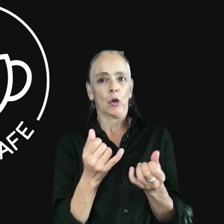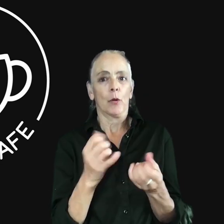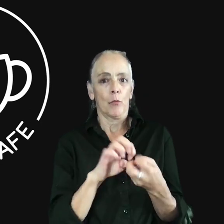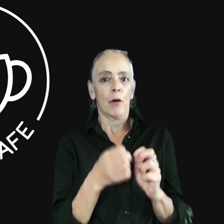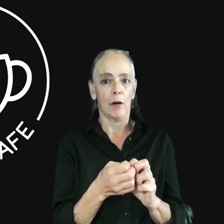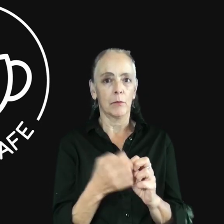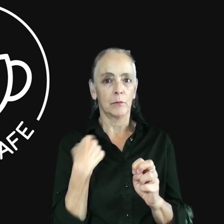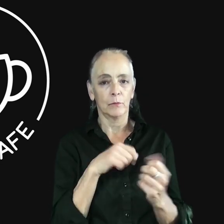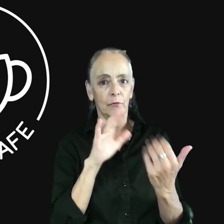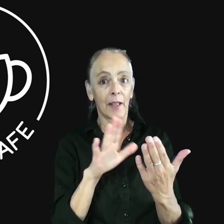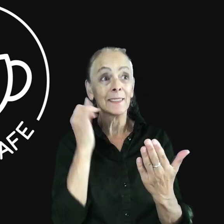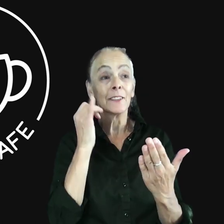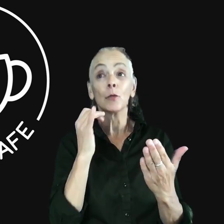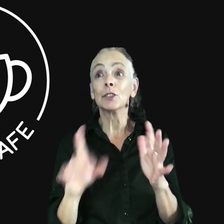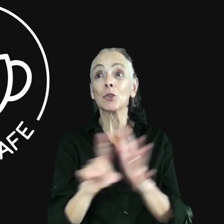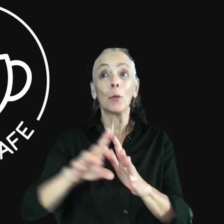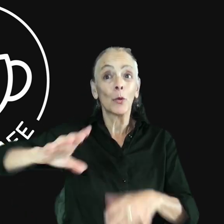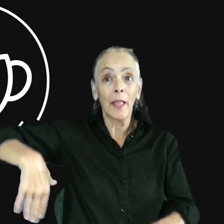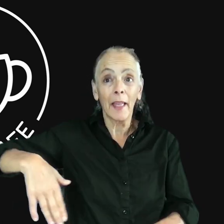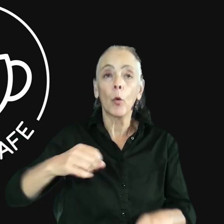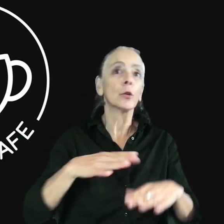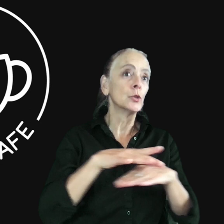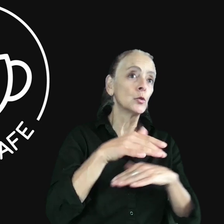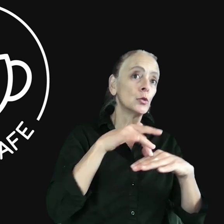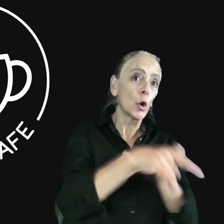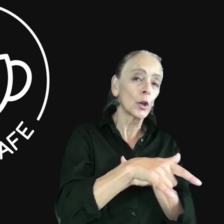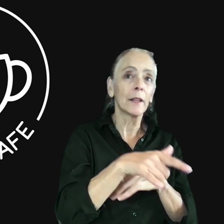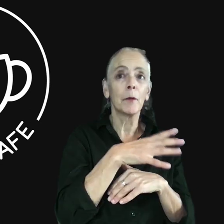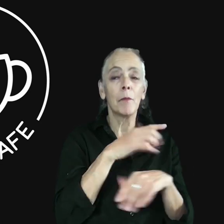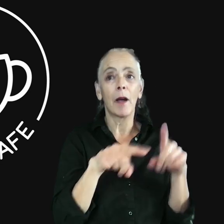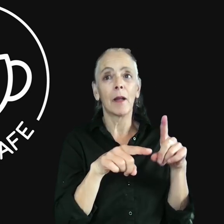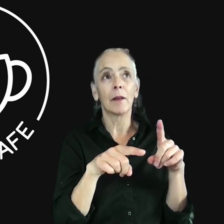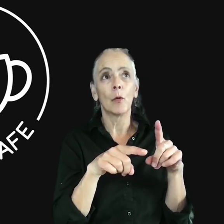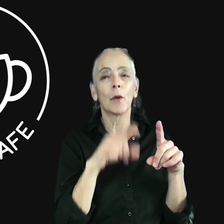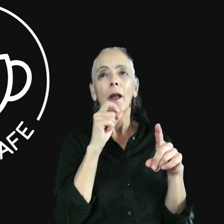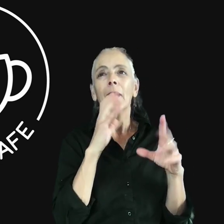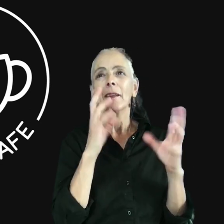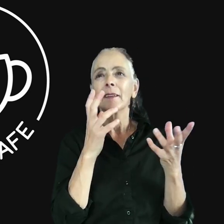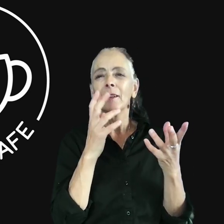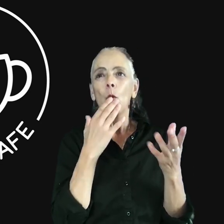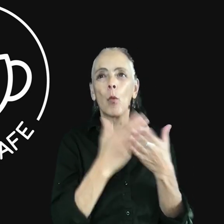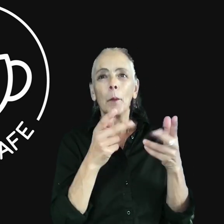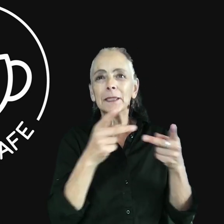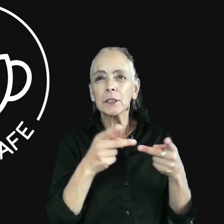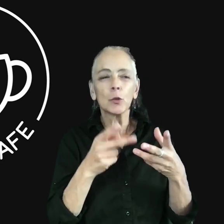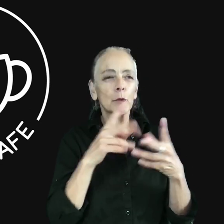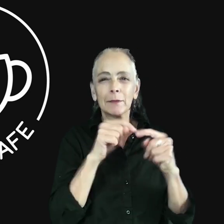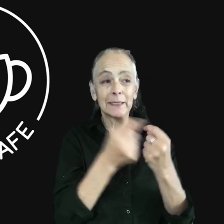that we're facing if we're coming in too late or we're coming in too early and we're not well positioned or our teams are not